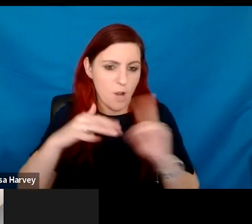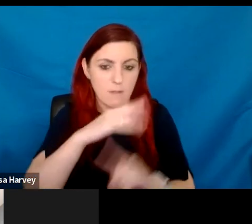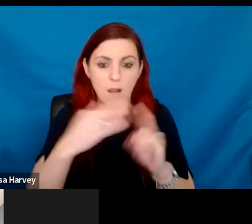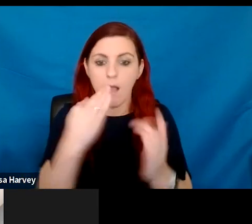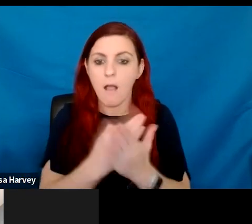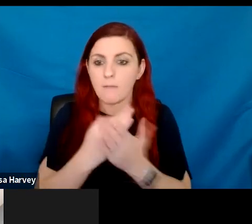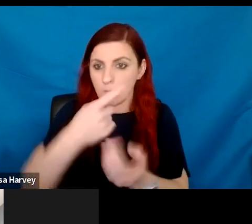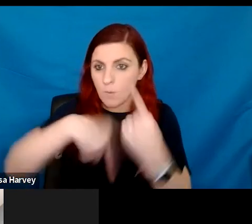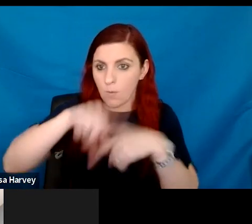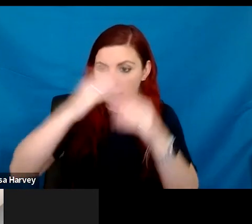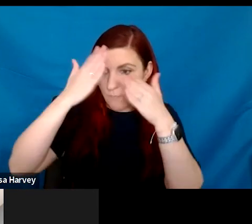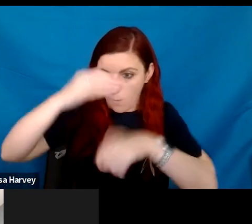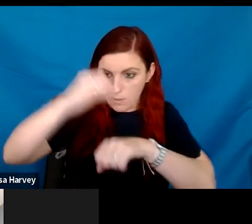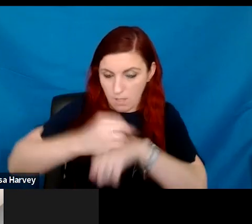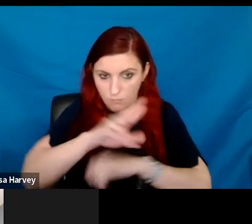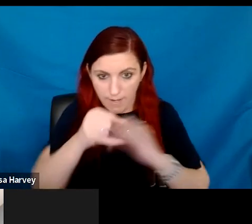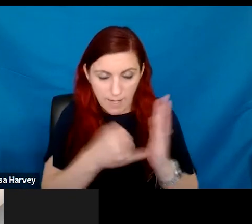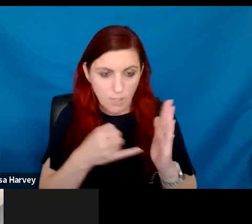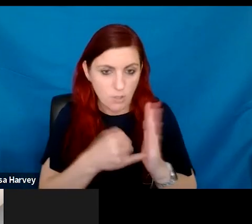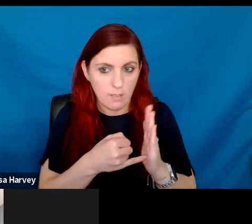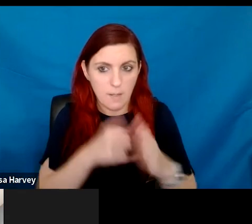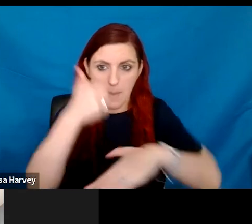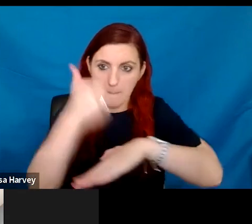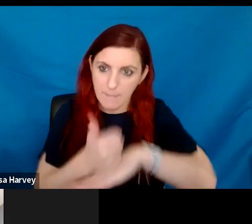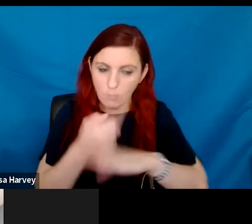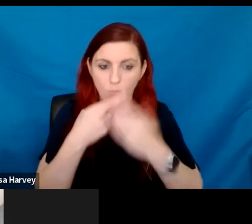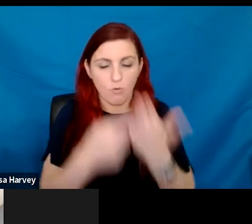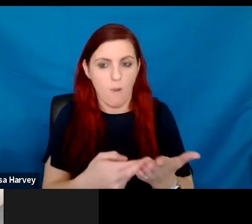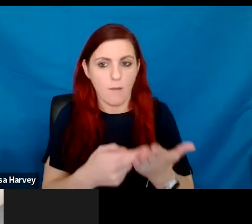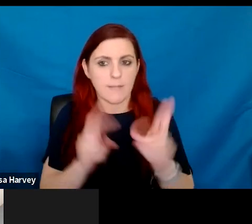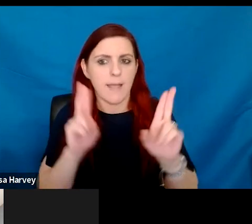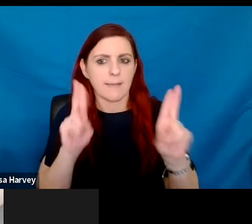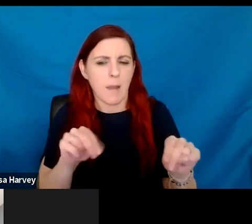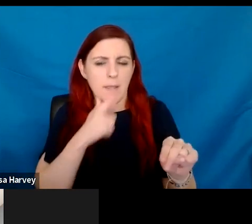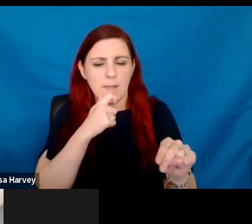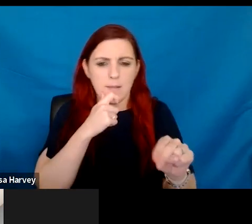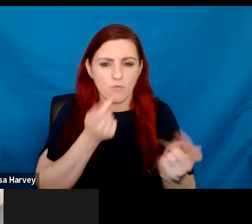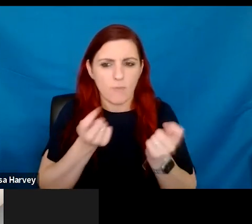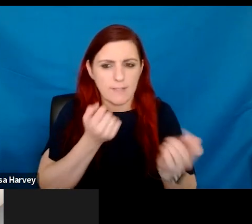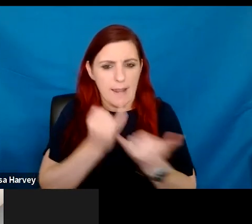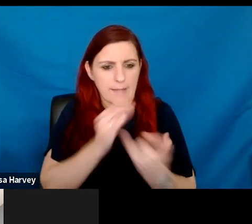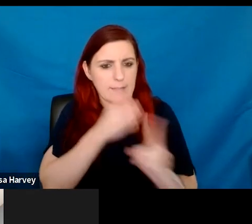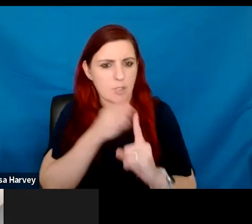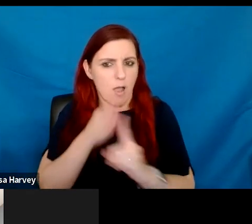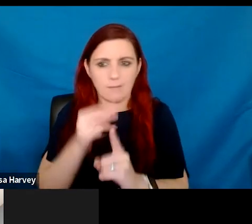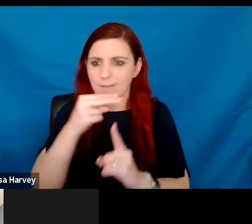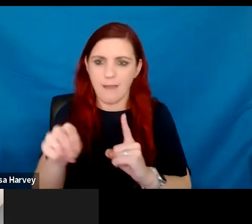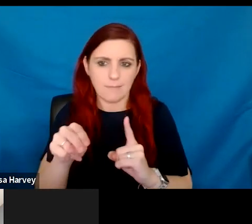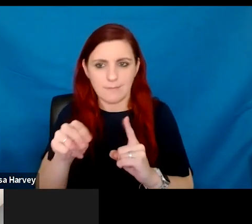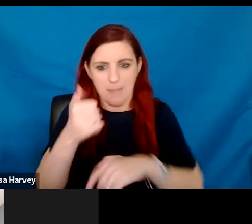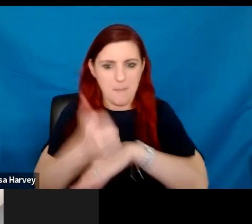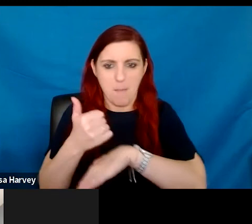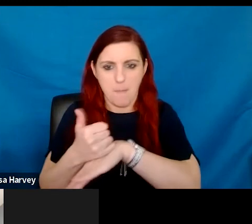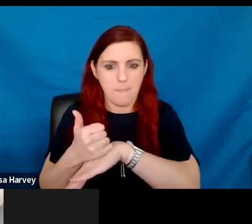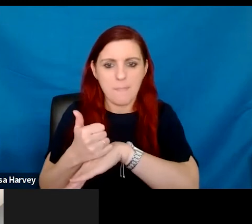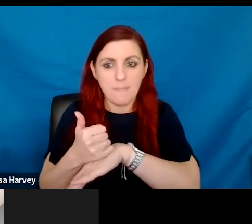we focus on regulation. The minimum requirements can be treated as the target rather than as a minimum.